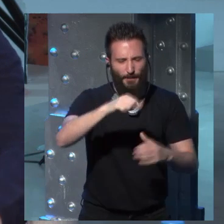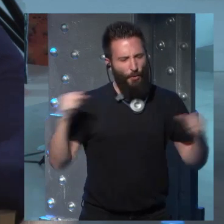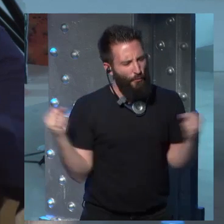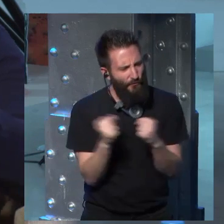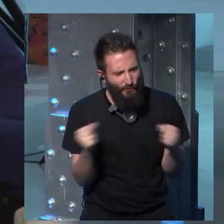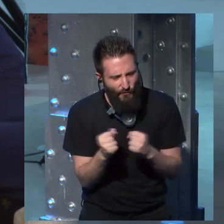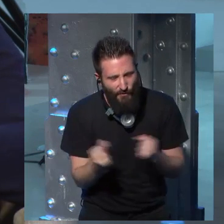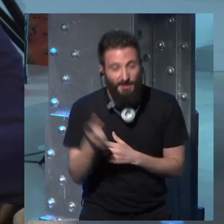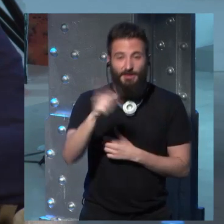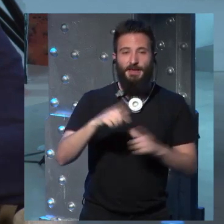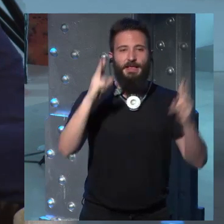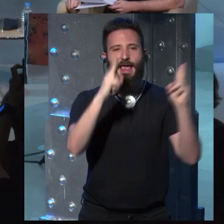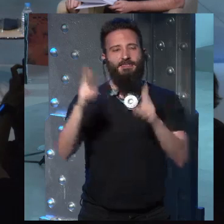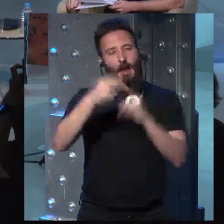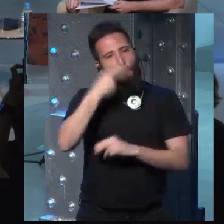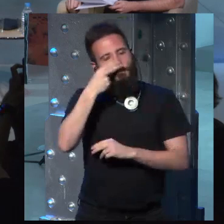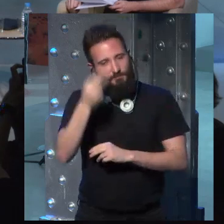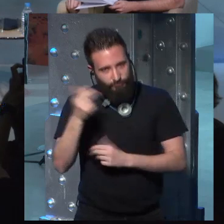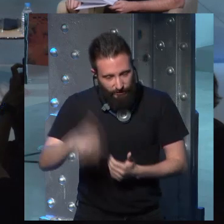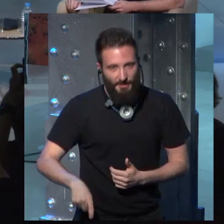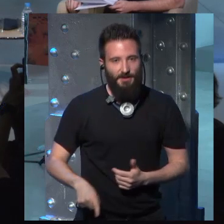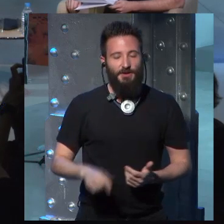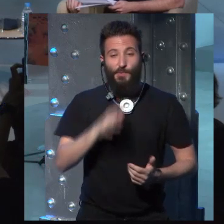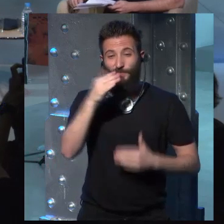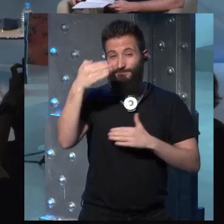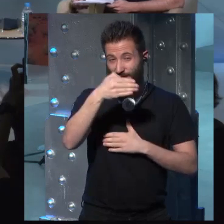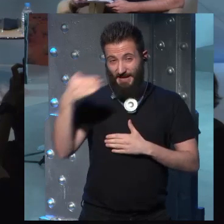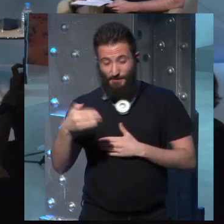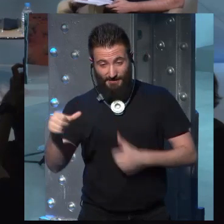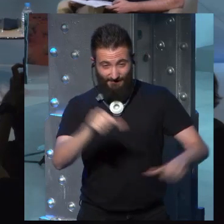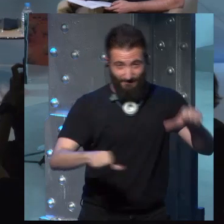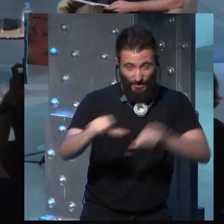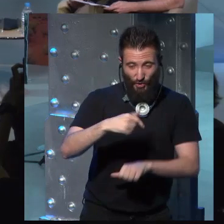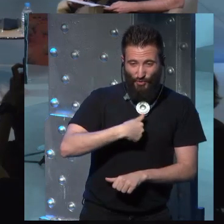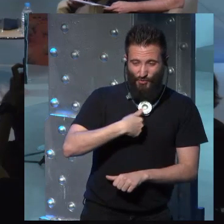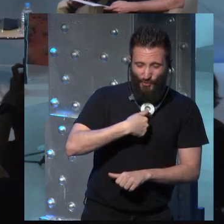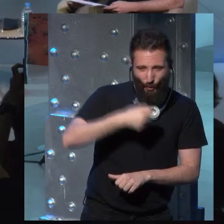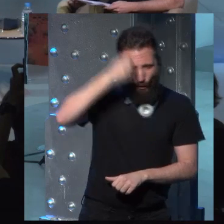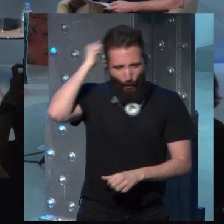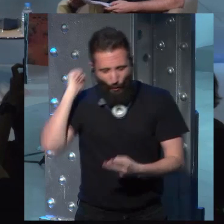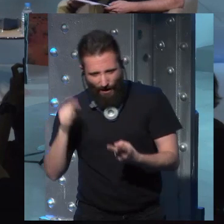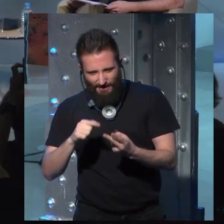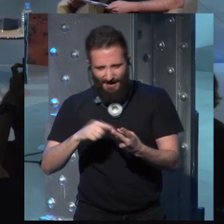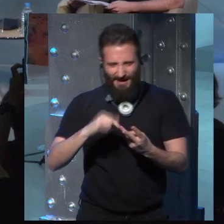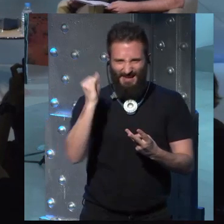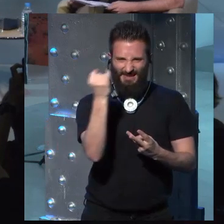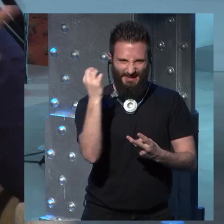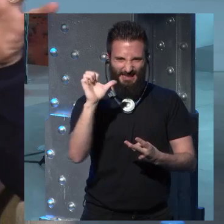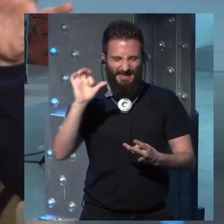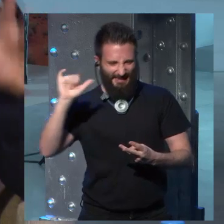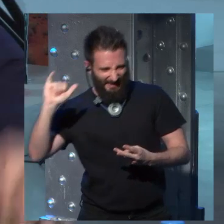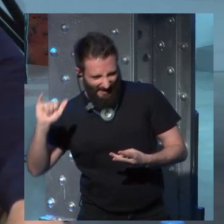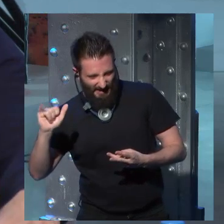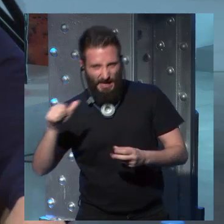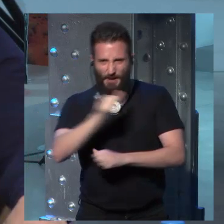was interesting because in Breaking Bad, it was me and Jesse and Walt, and we were waiting for somebody. I can't remember who. You guys probably know the